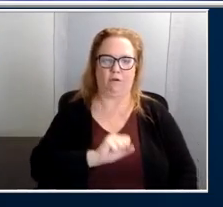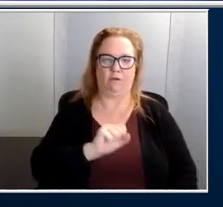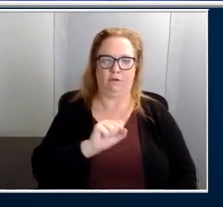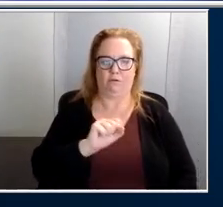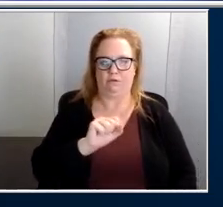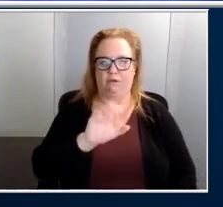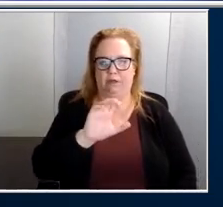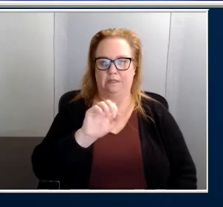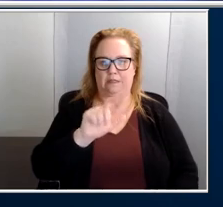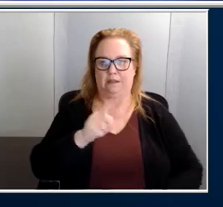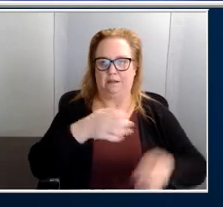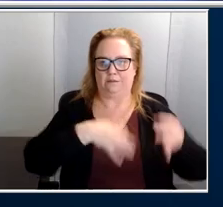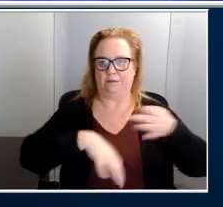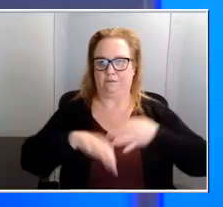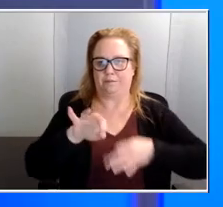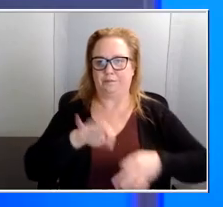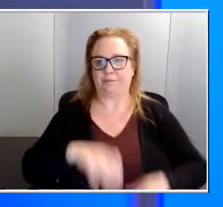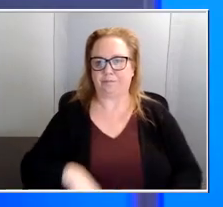it.